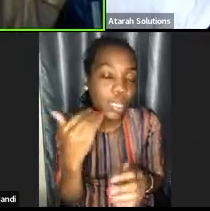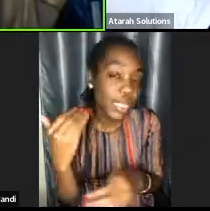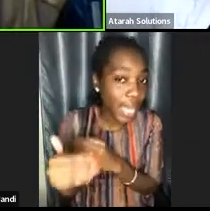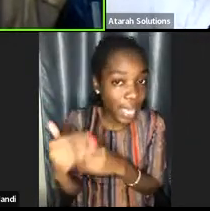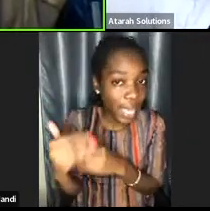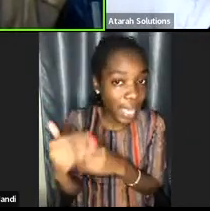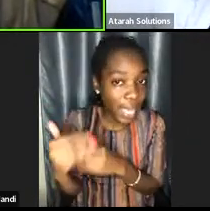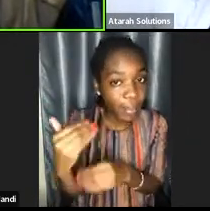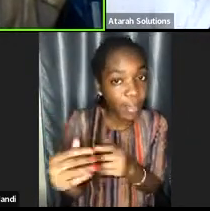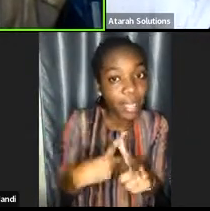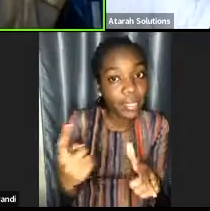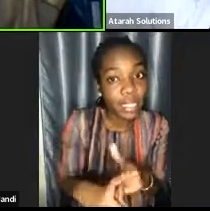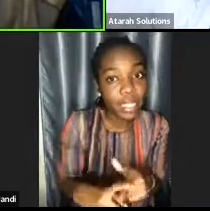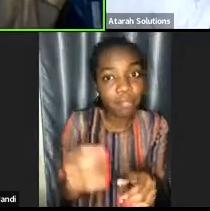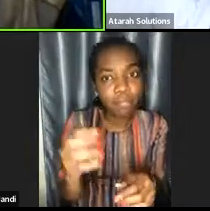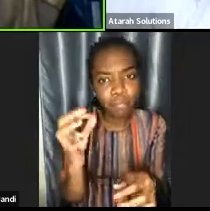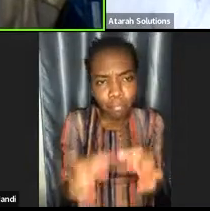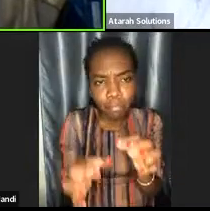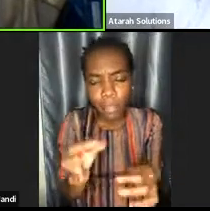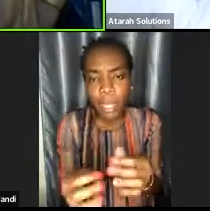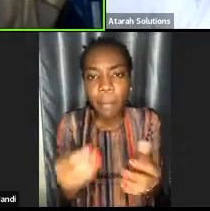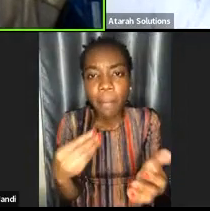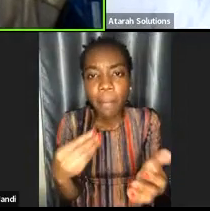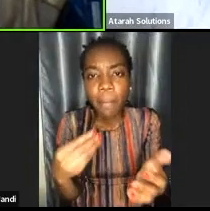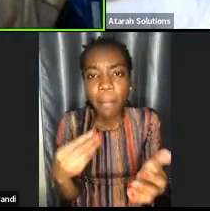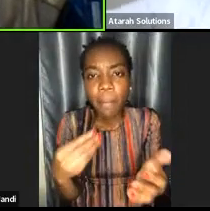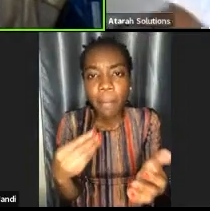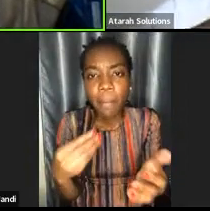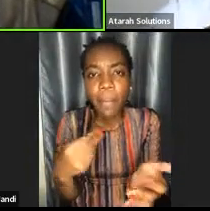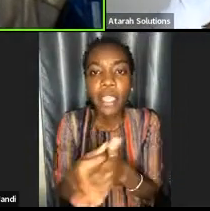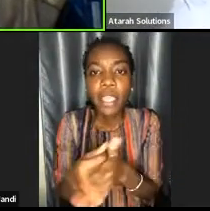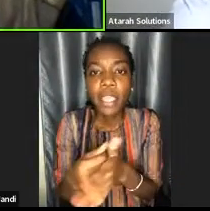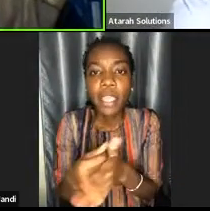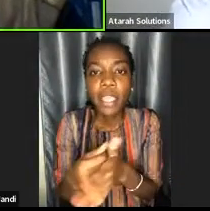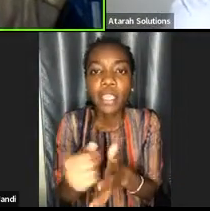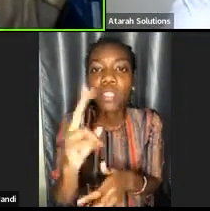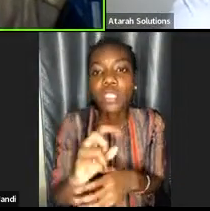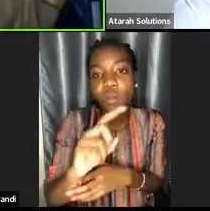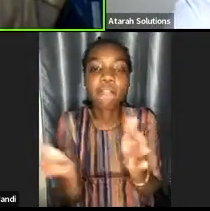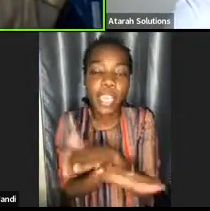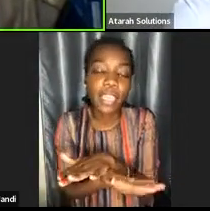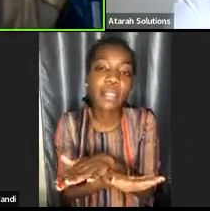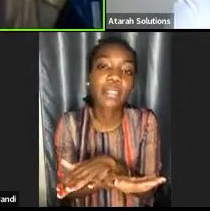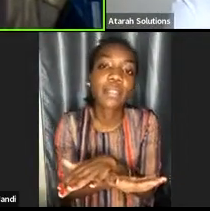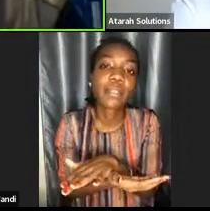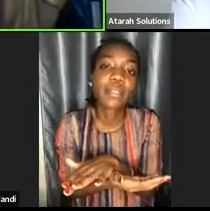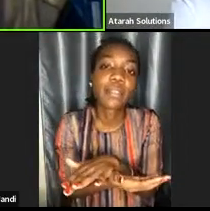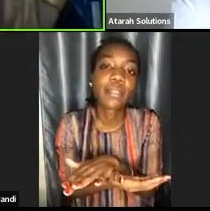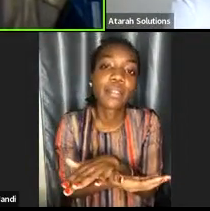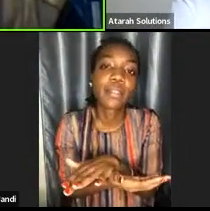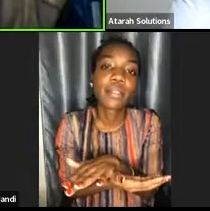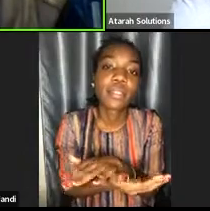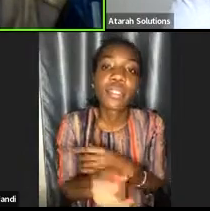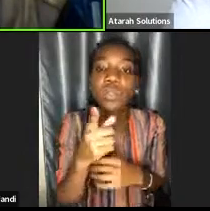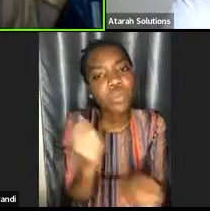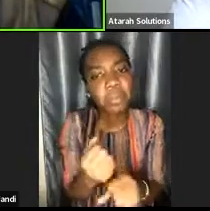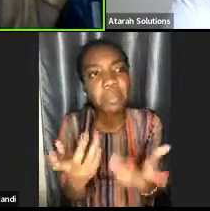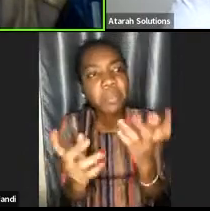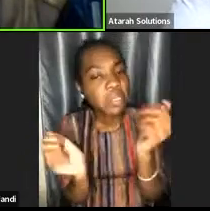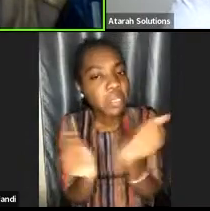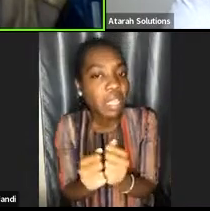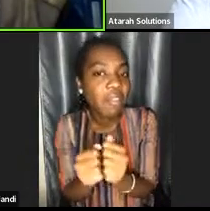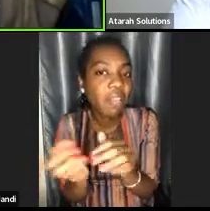file at the moment. So maybe you can have done 10 files within the month, and